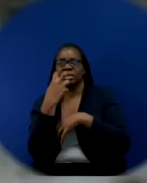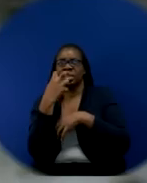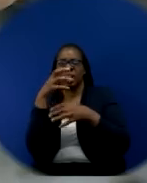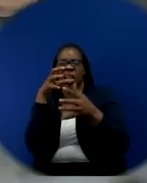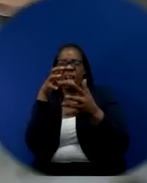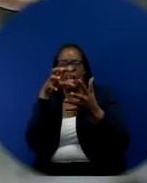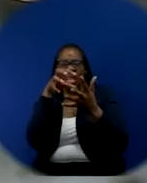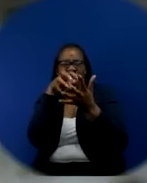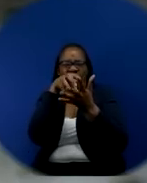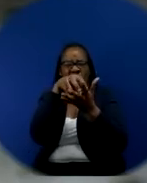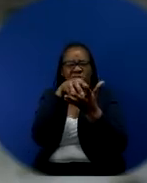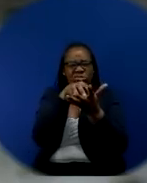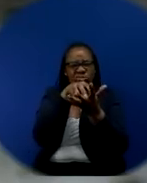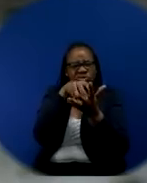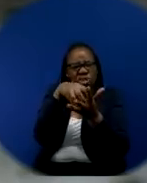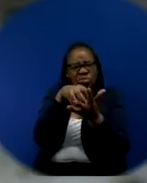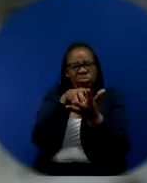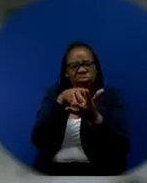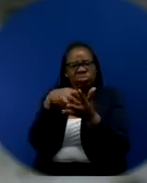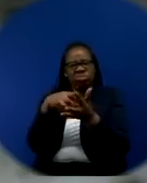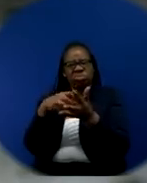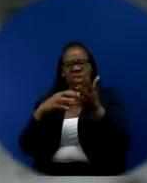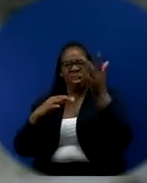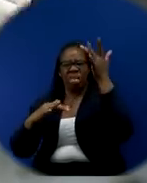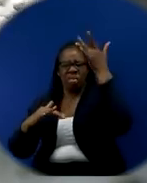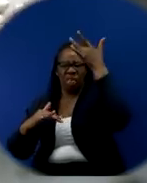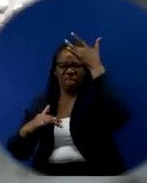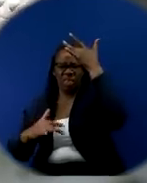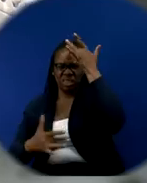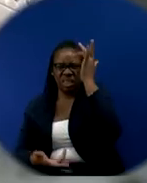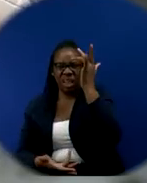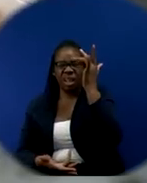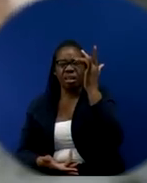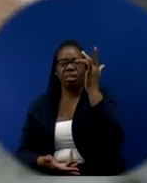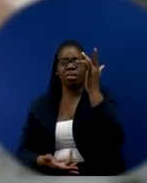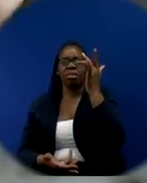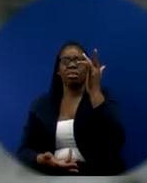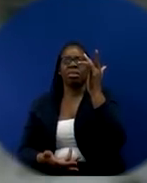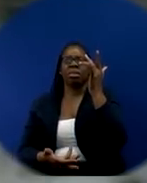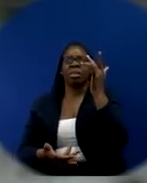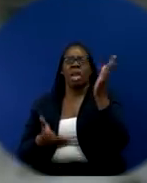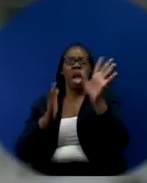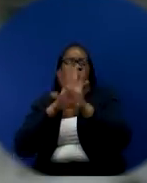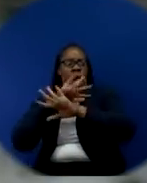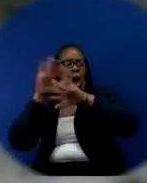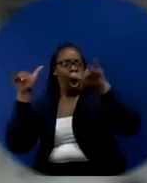crippled, the lame, and all